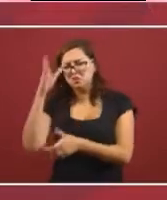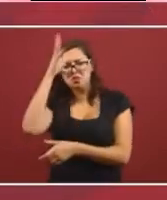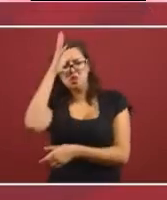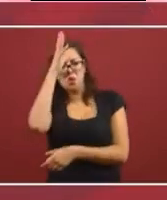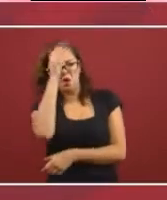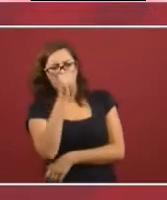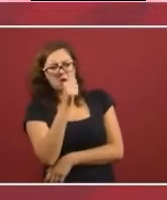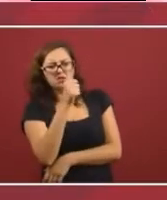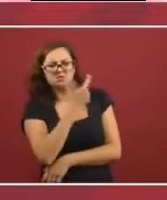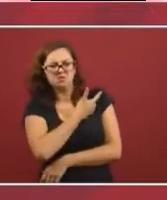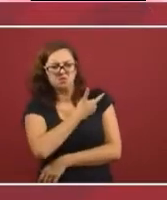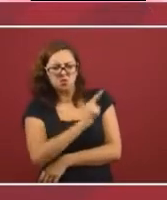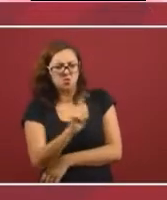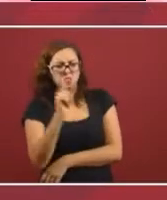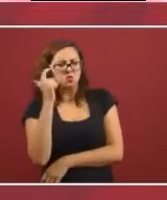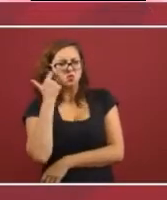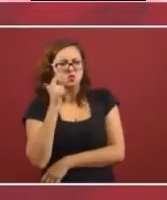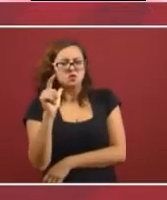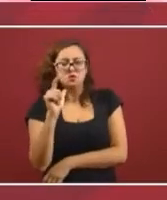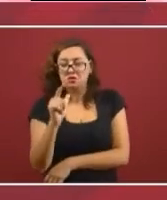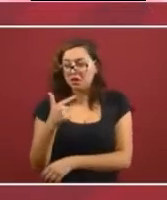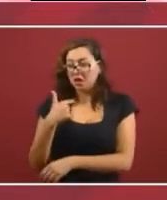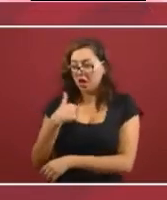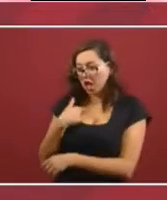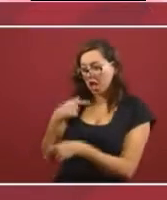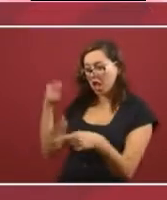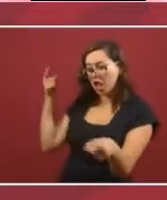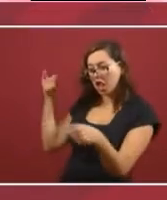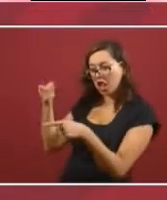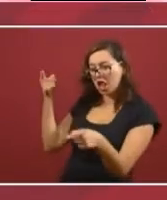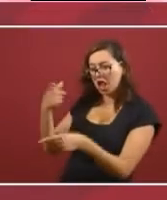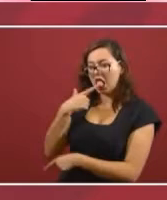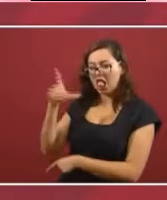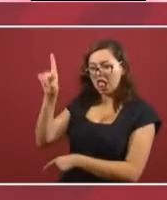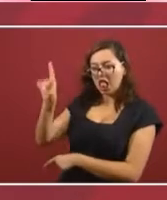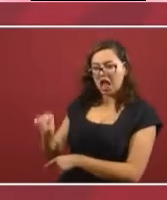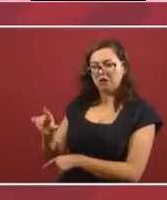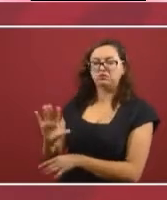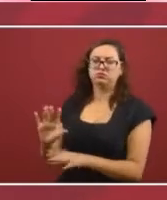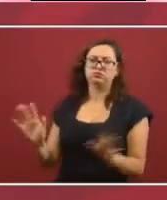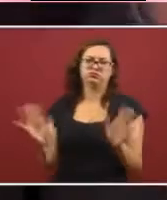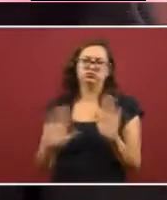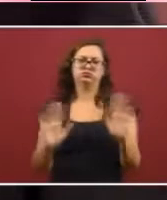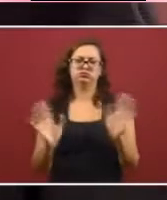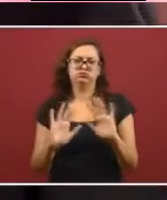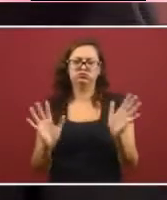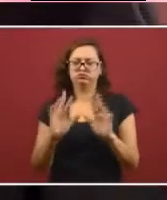that don't accept the arrangement. I respect them.